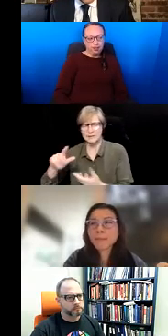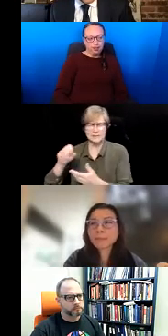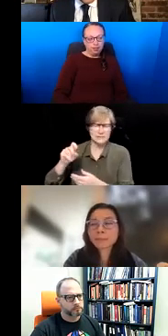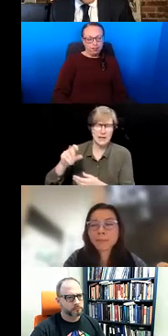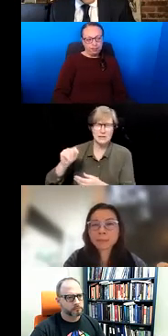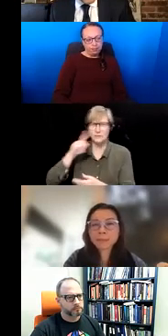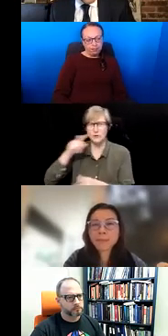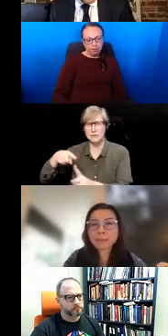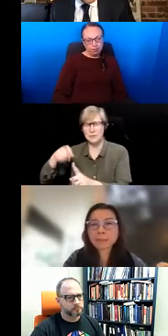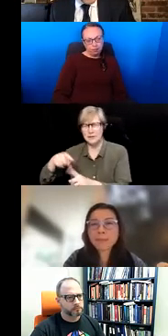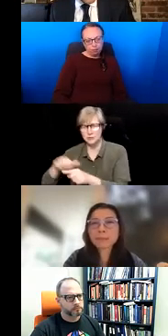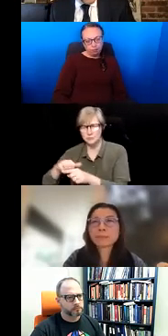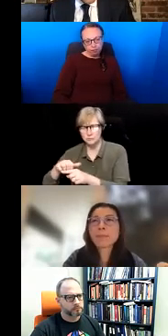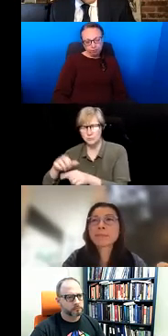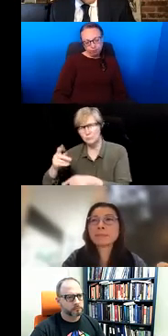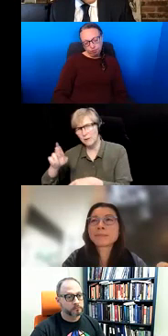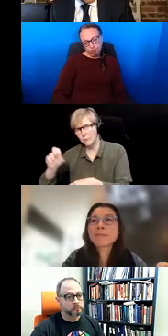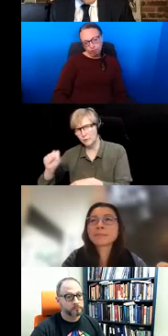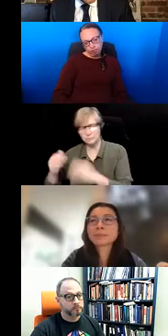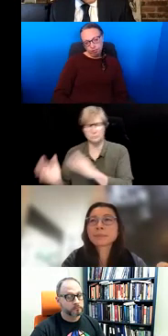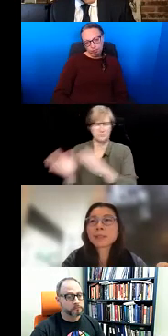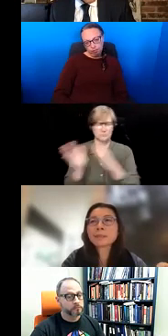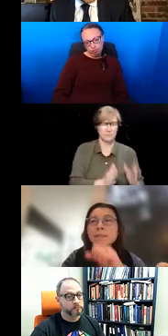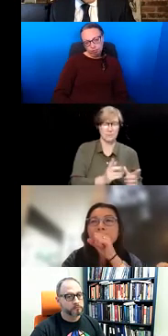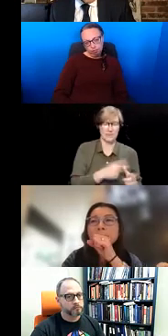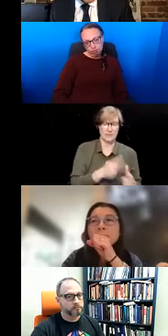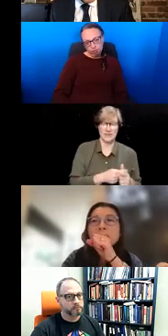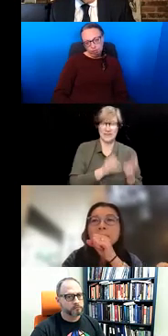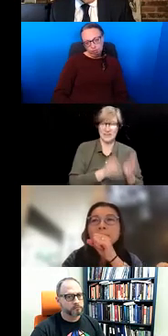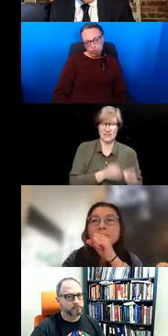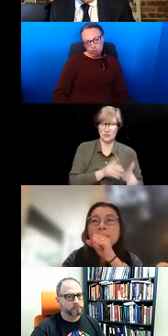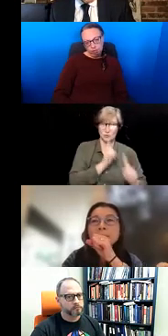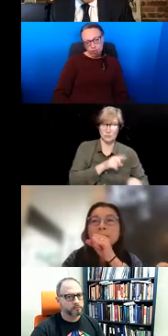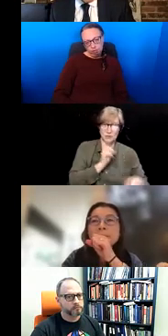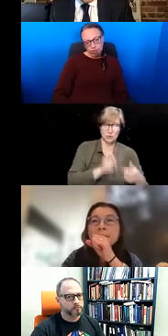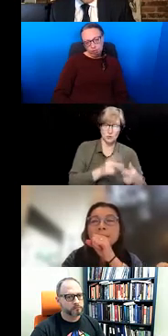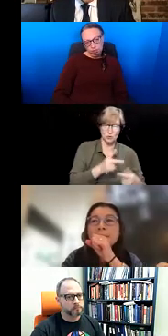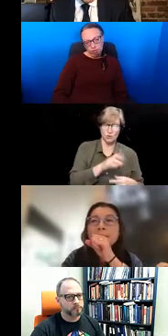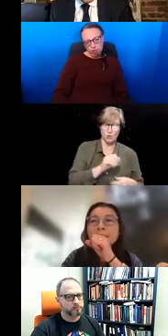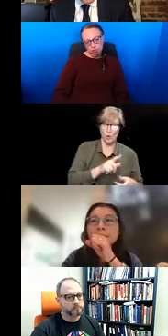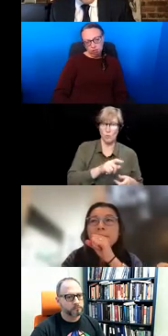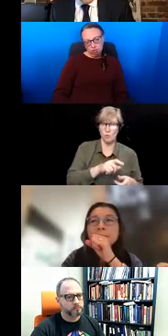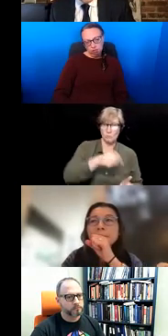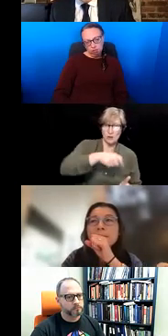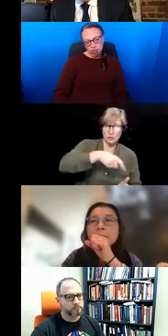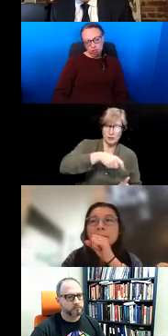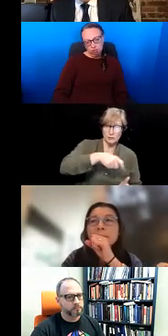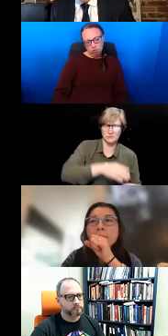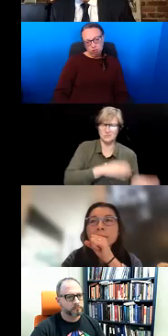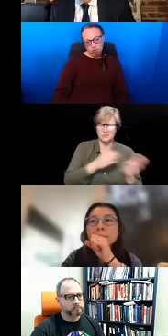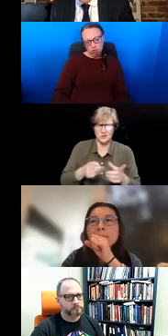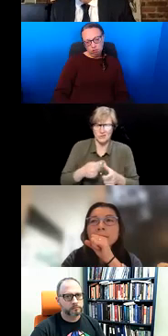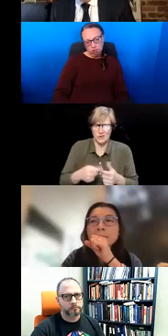widely. So there's a lack of evidence regarding the factors that predict response to neuromodulation. So for that, we need to